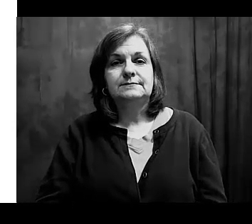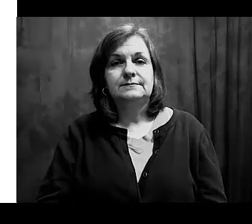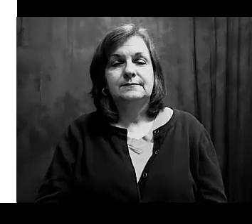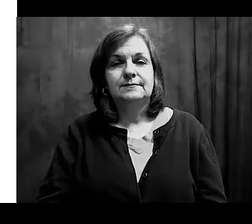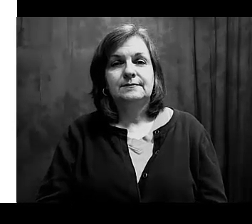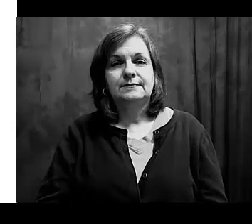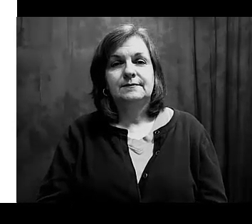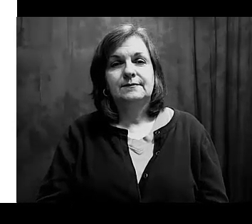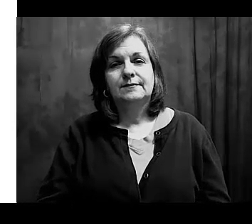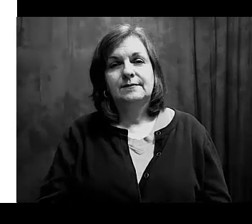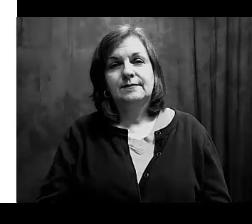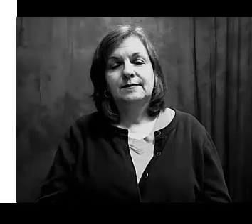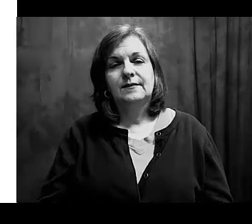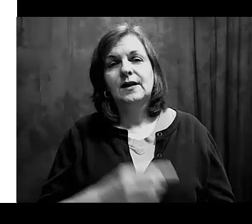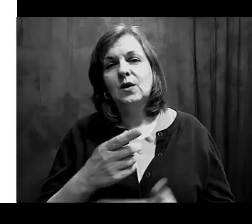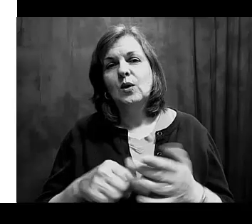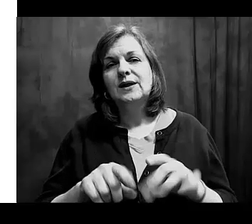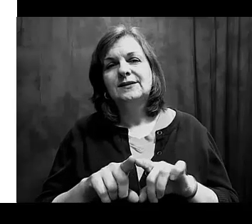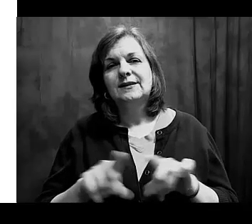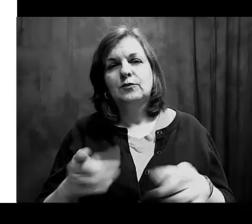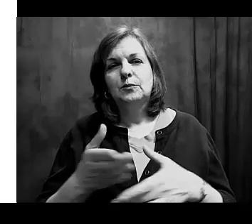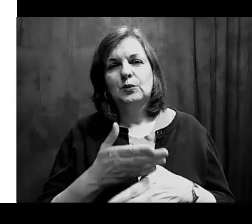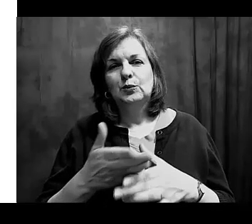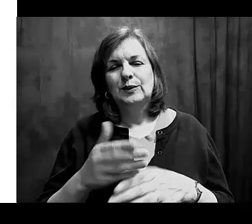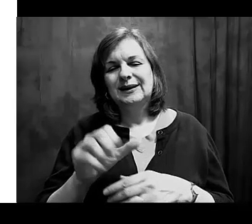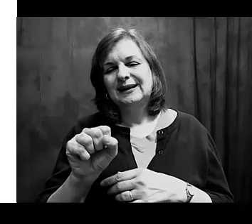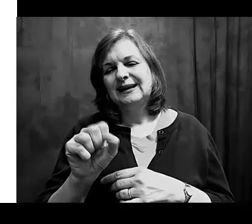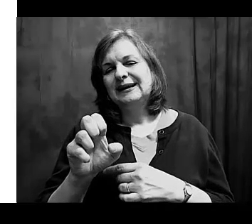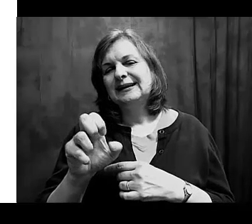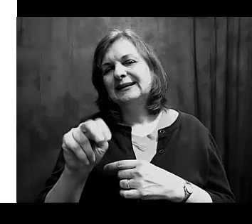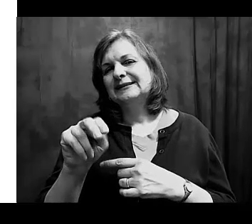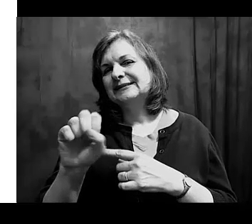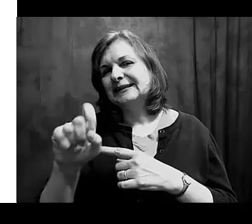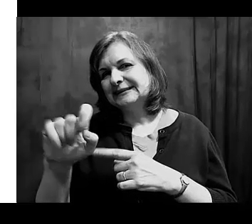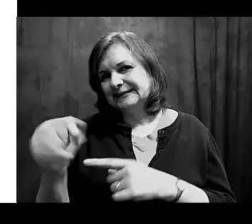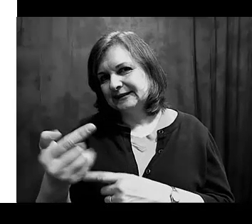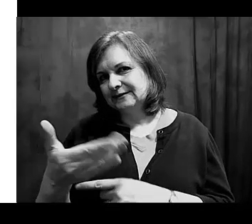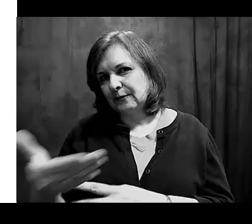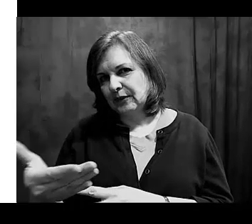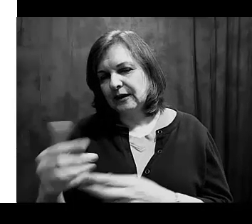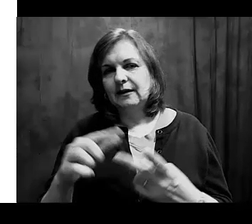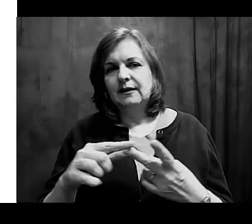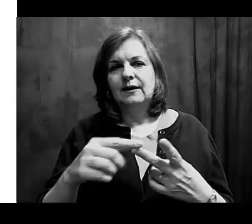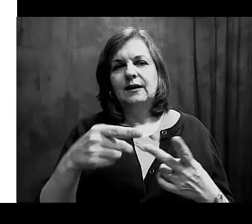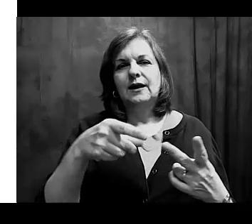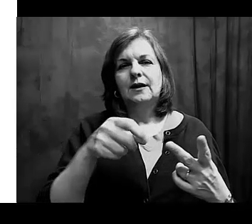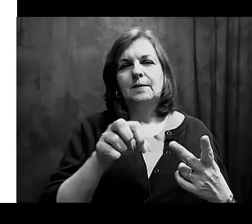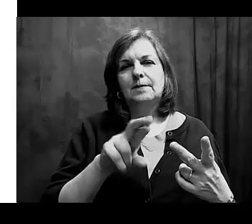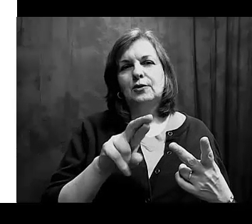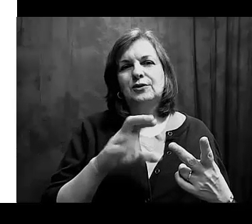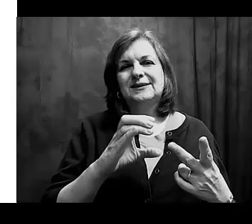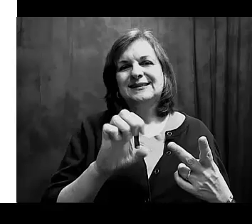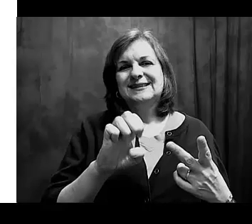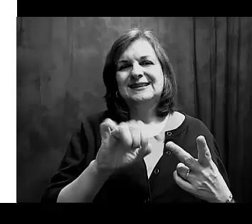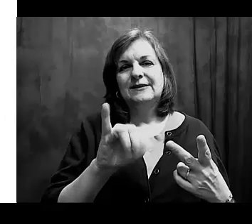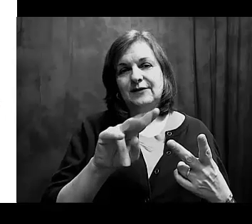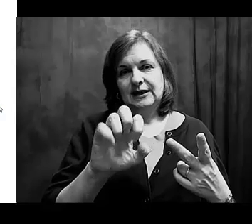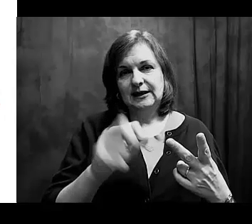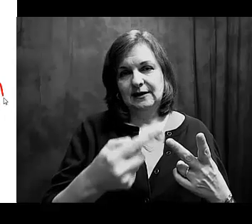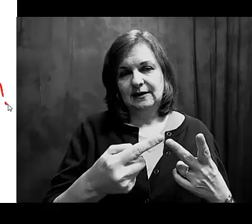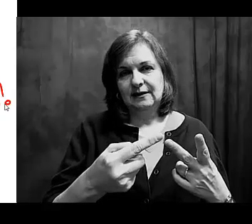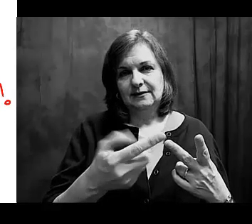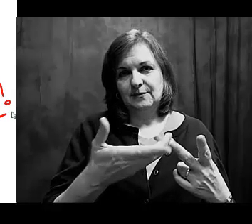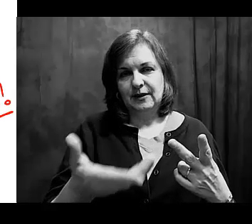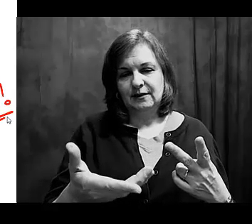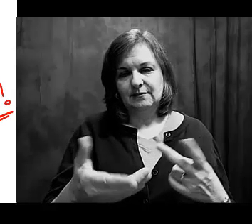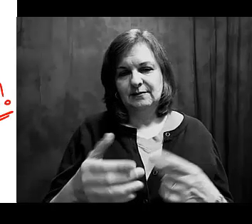the same height. Remember, action potentials are all or none events. You either get a signal